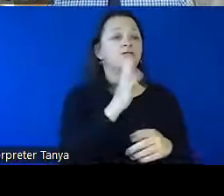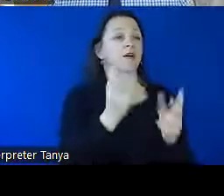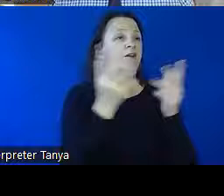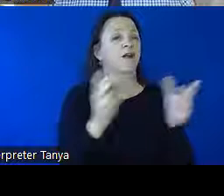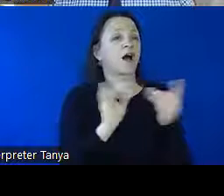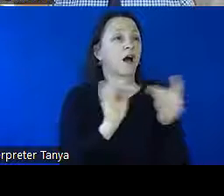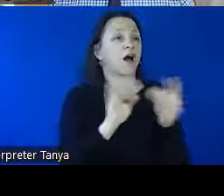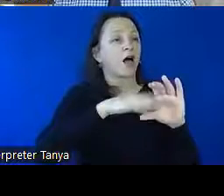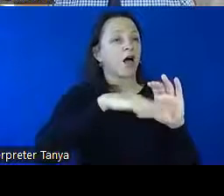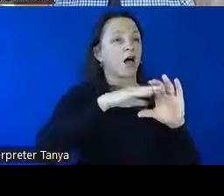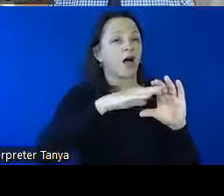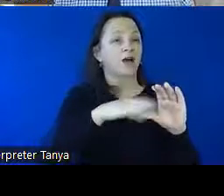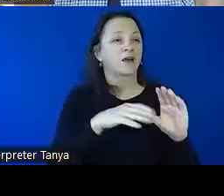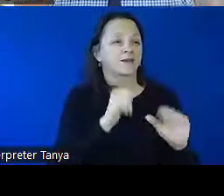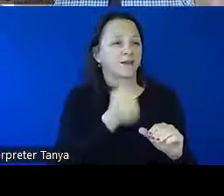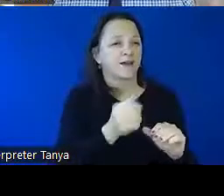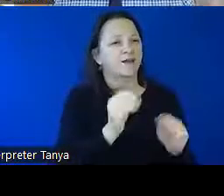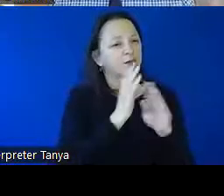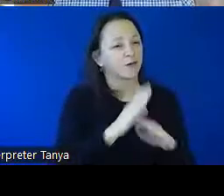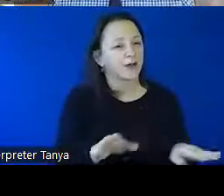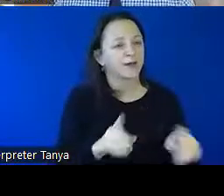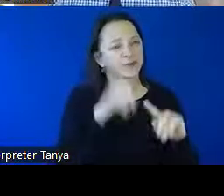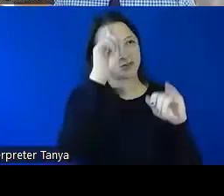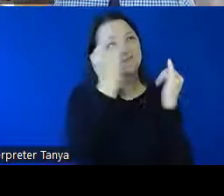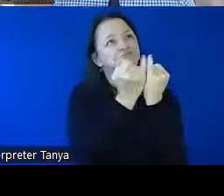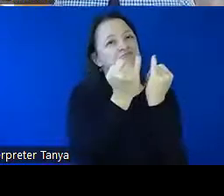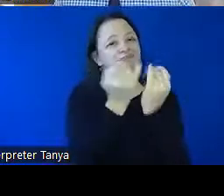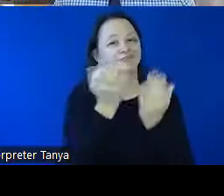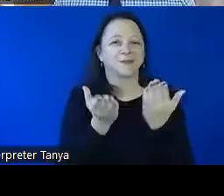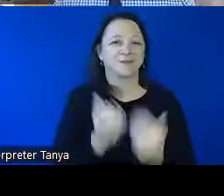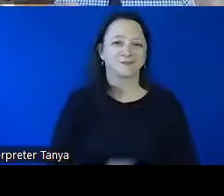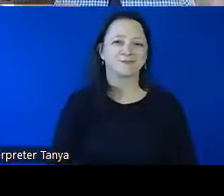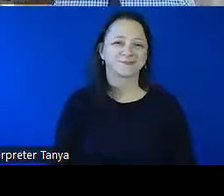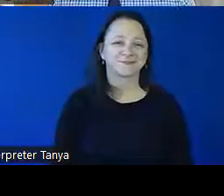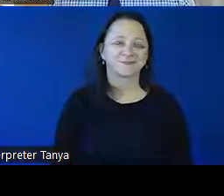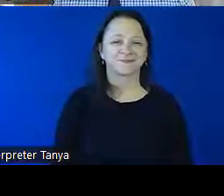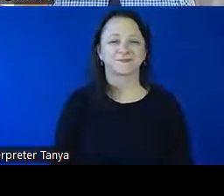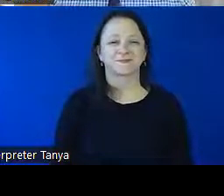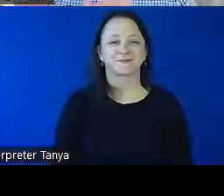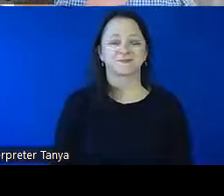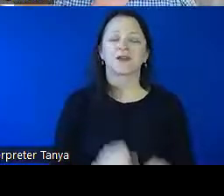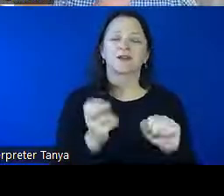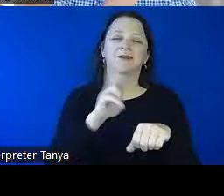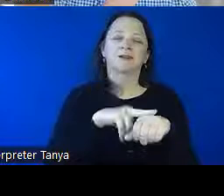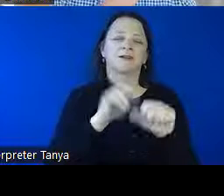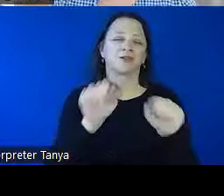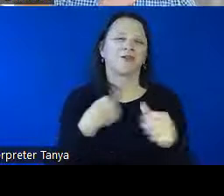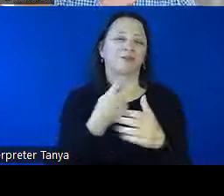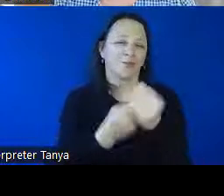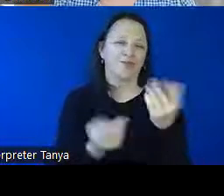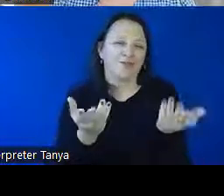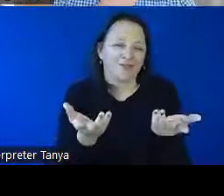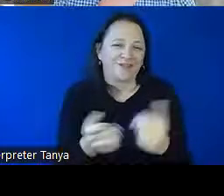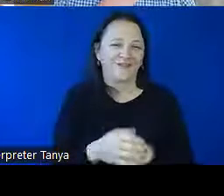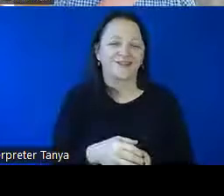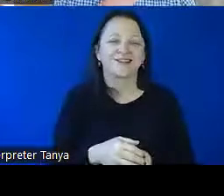They might be kind of thinking about something else in a whole different world. Of course, you could have both. And so